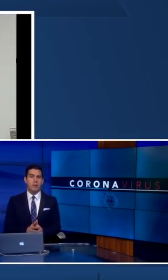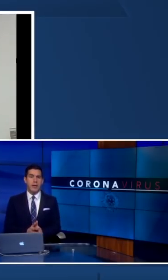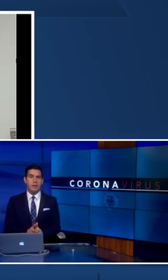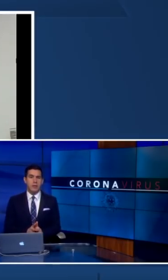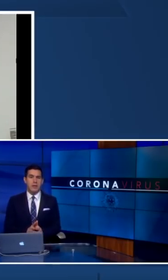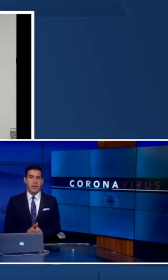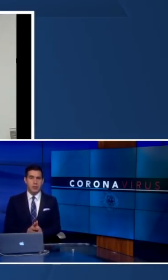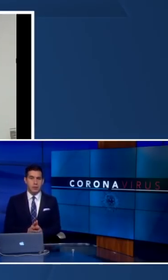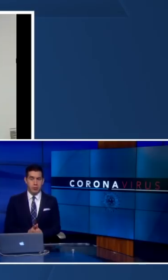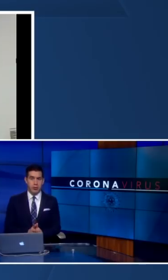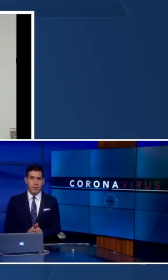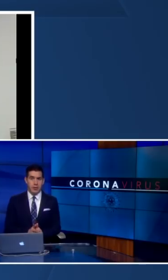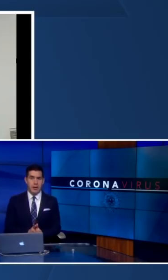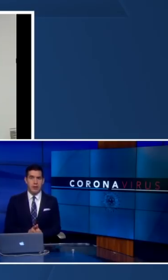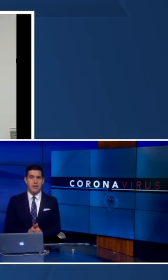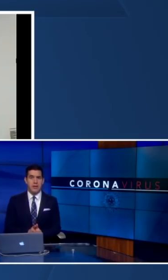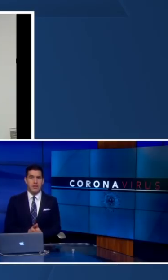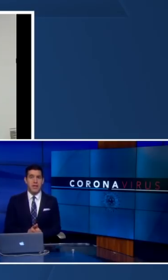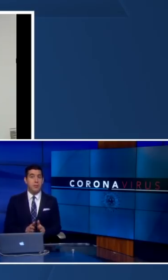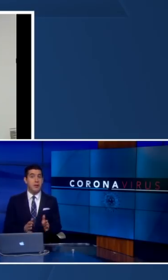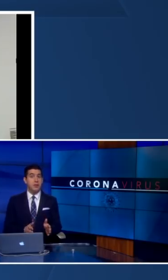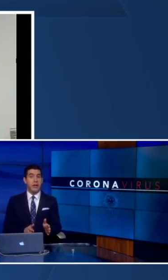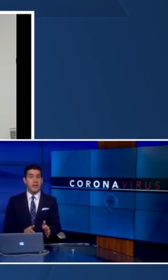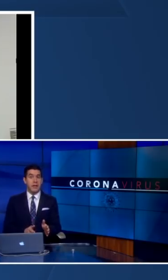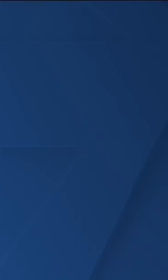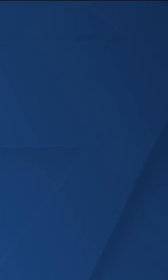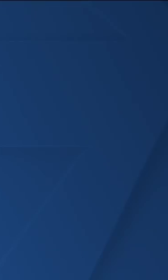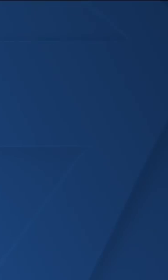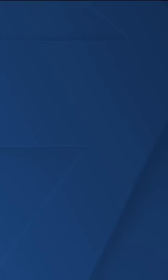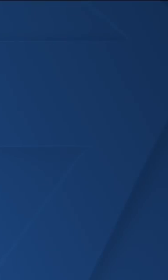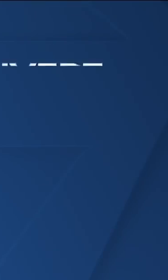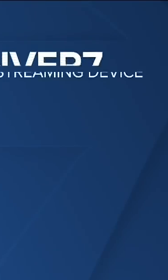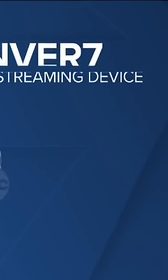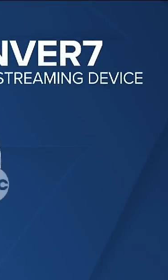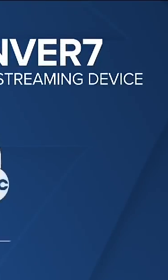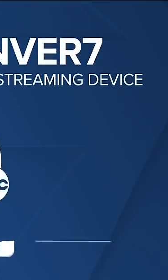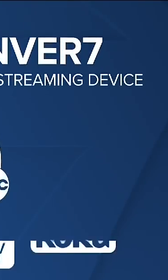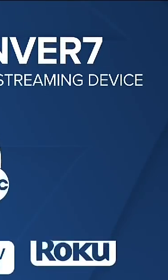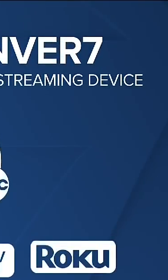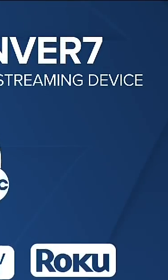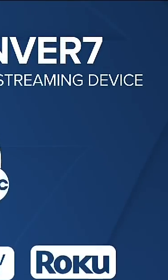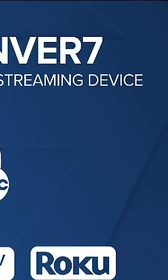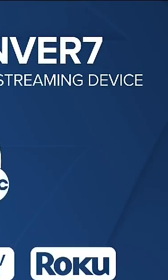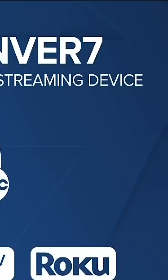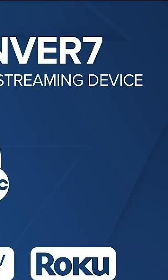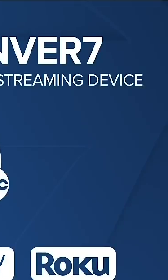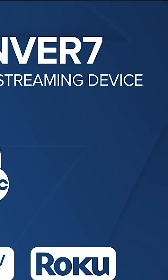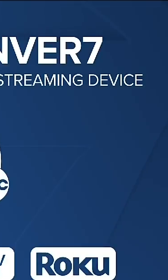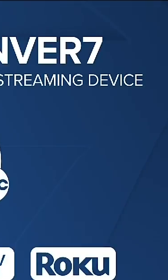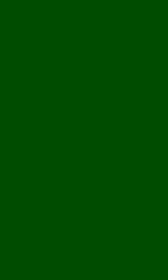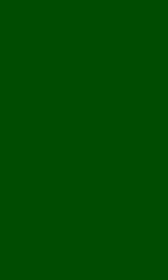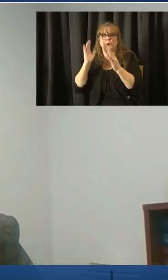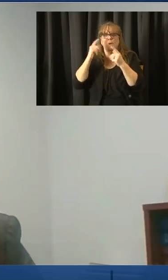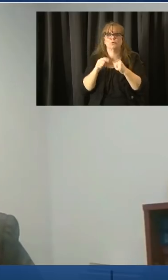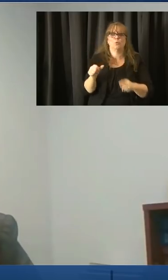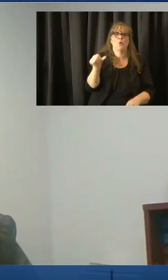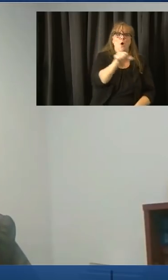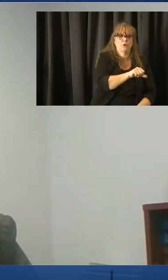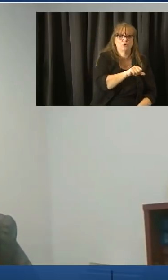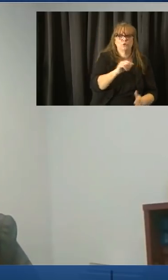to regularly scheduled programming right here on Denver 7. But if you'd like to continue watching more of this question and answer session with the governor,